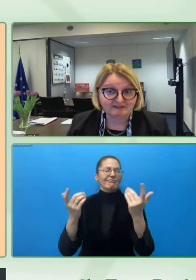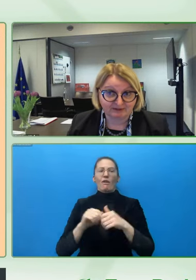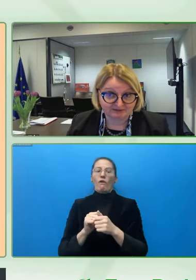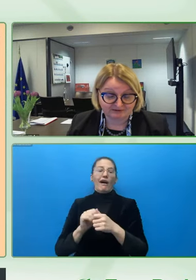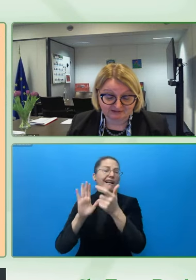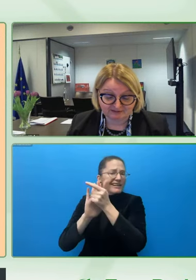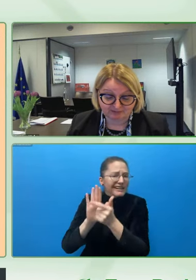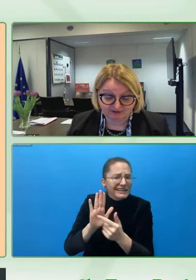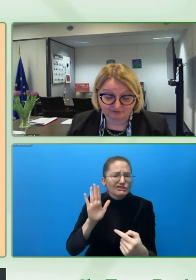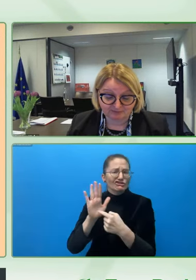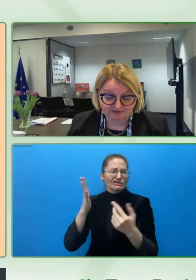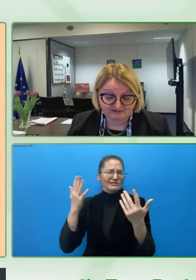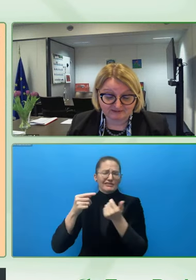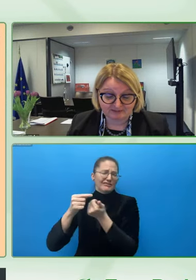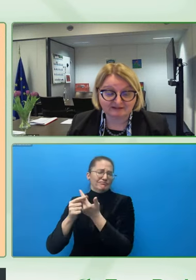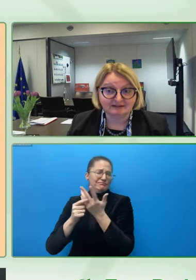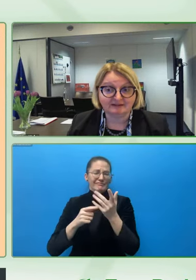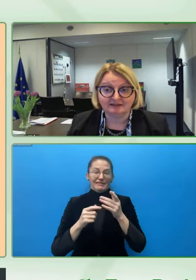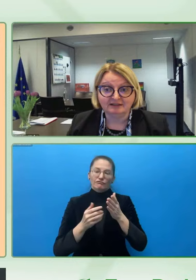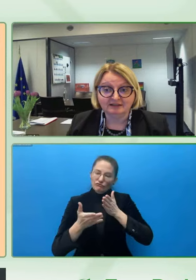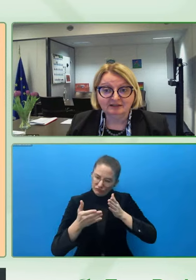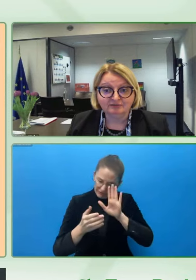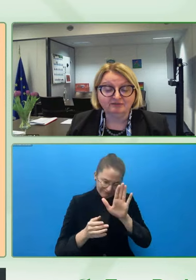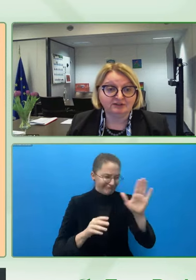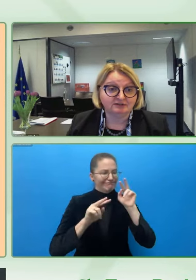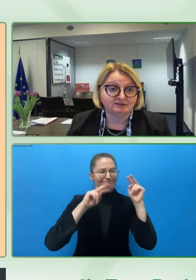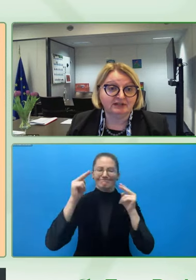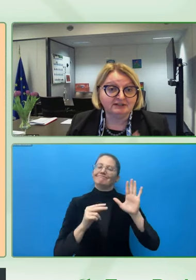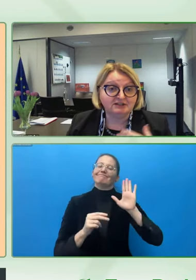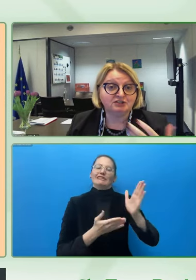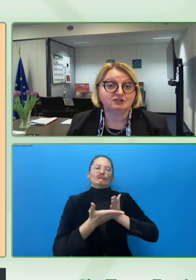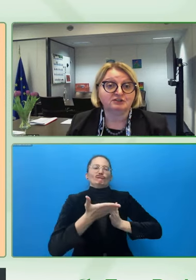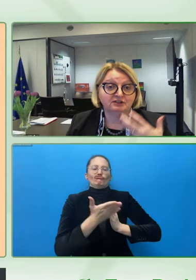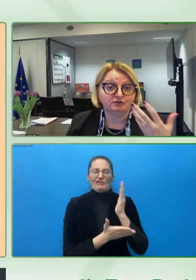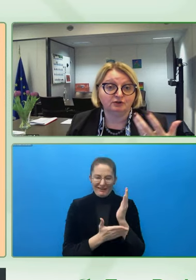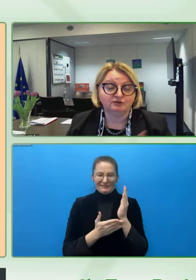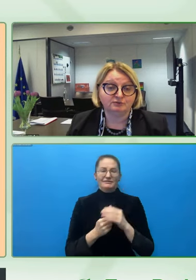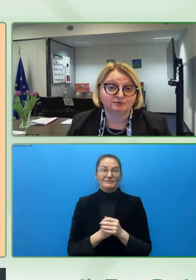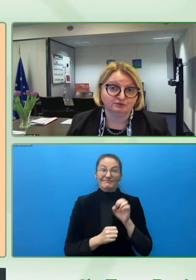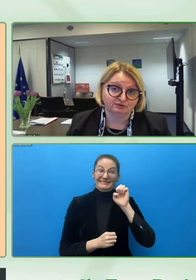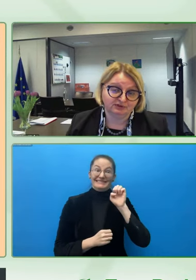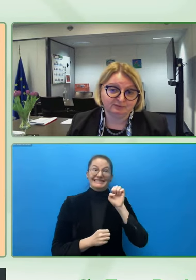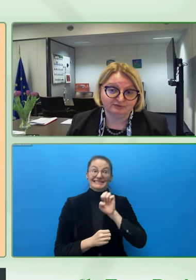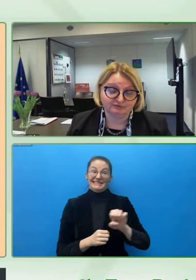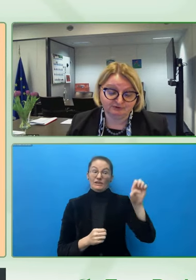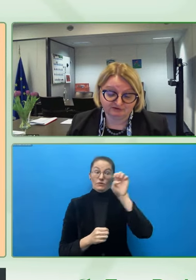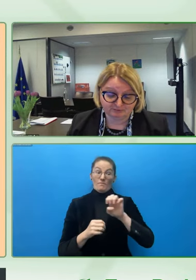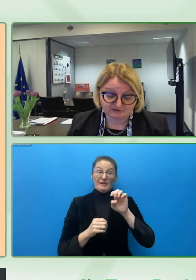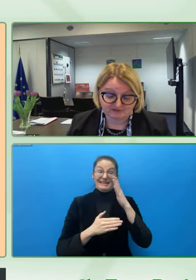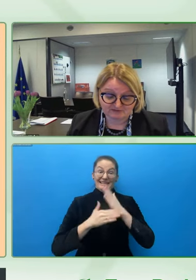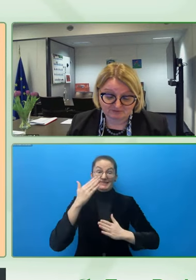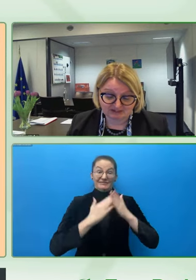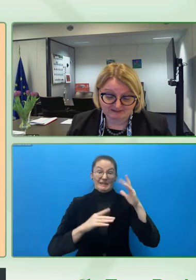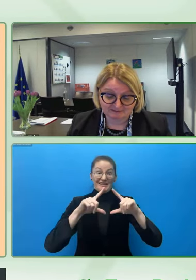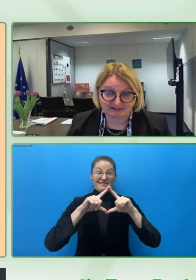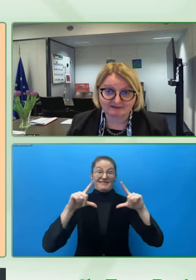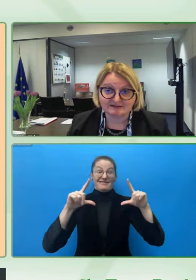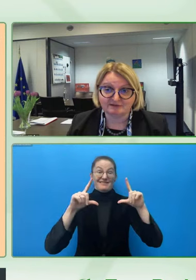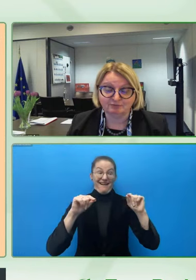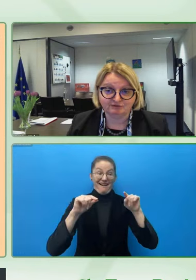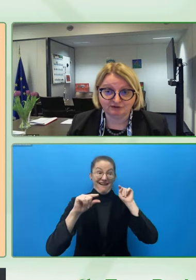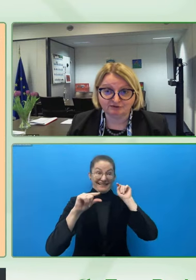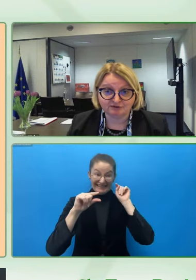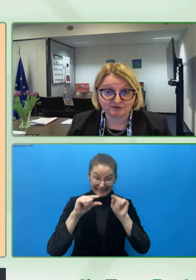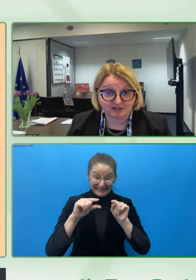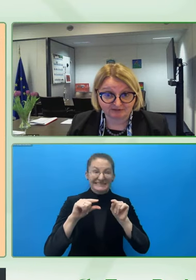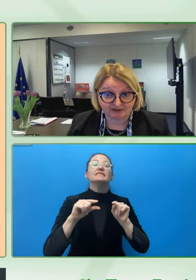do believe that by European Disability Card, we will additionally contribute to the improvement of persons with disabilities